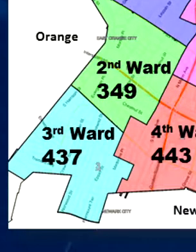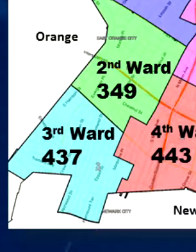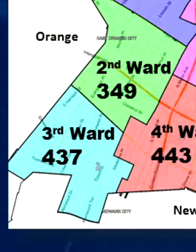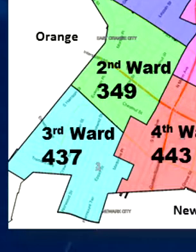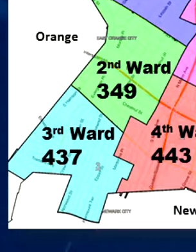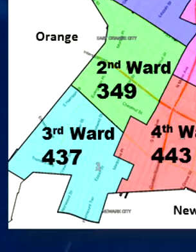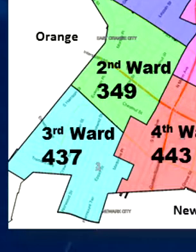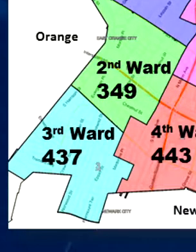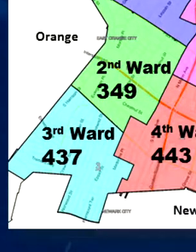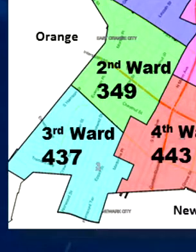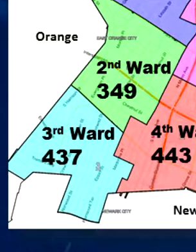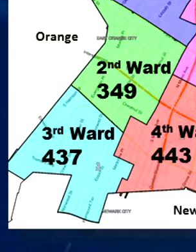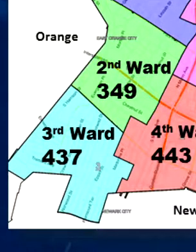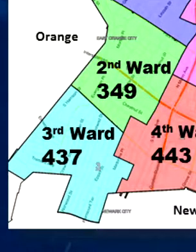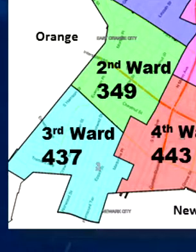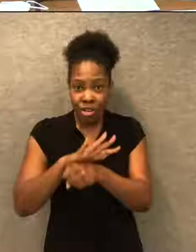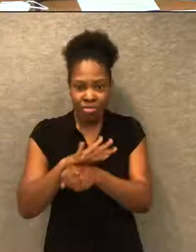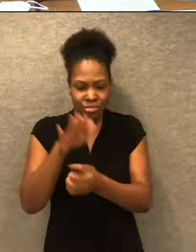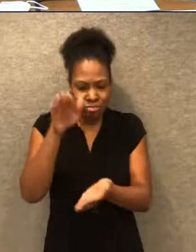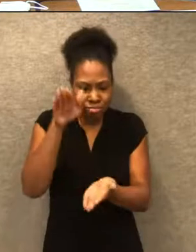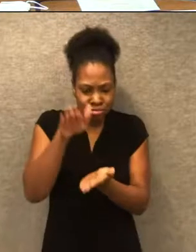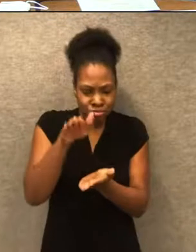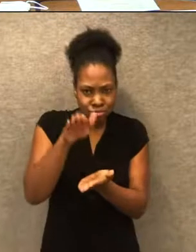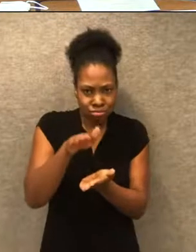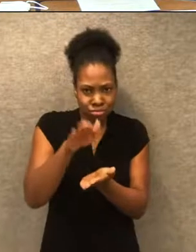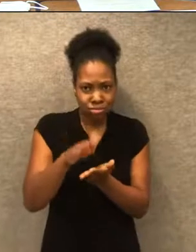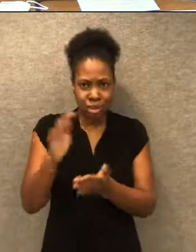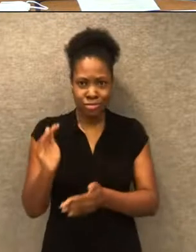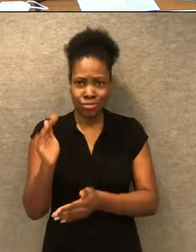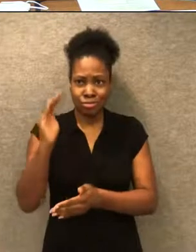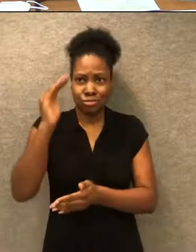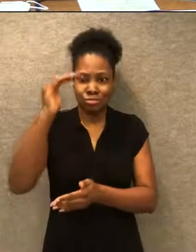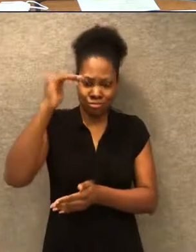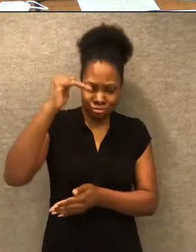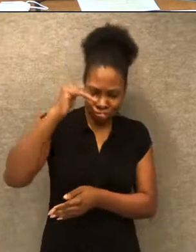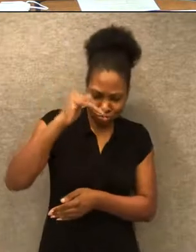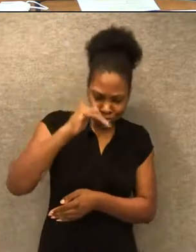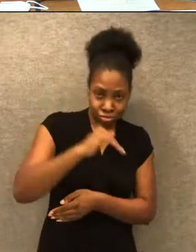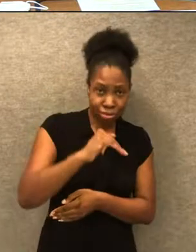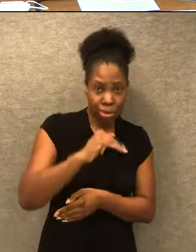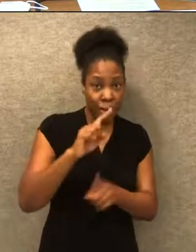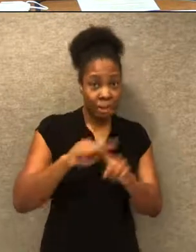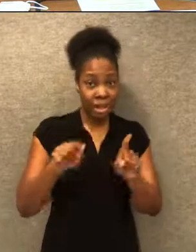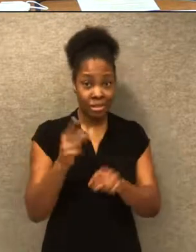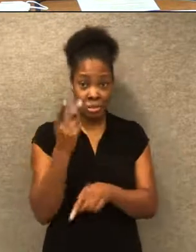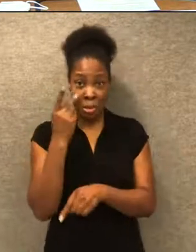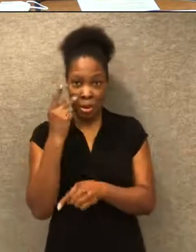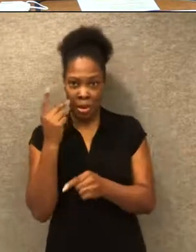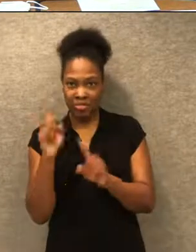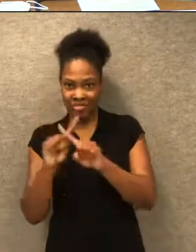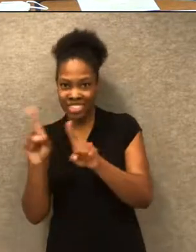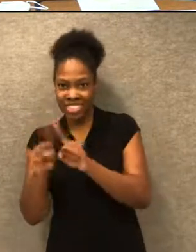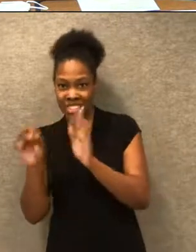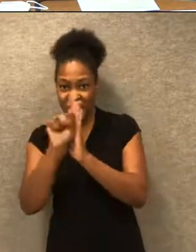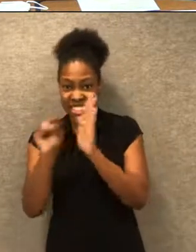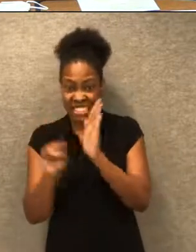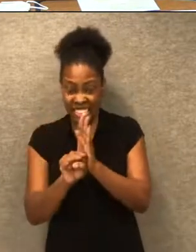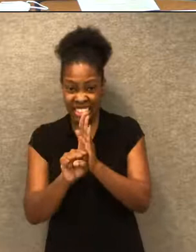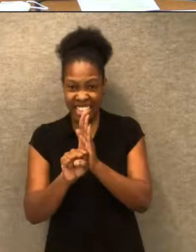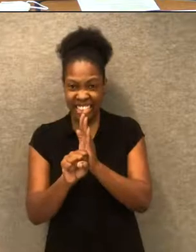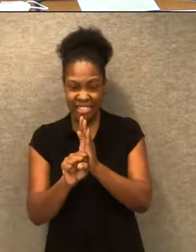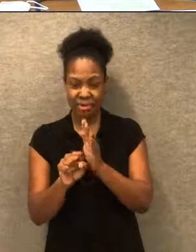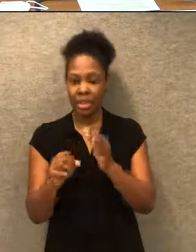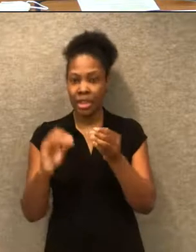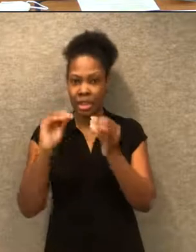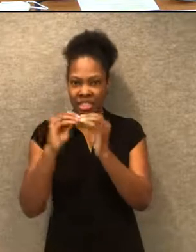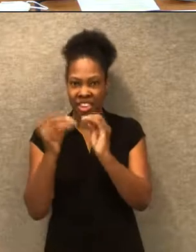kind of dropping a little. But you look across different states, Florida and other states, that number is going back up because